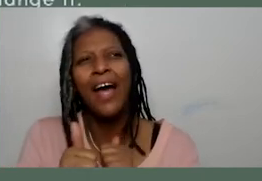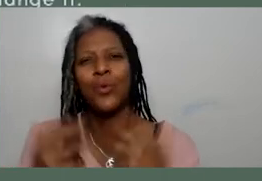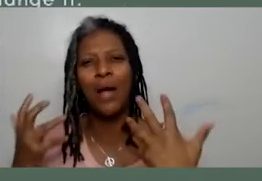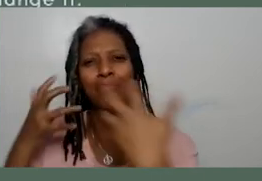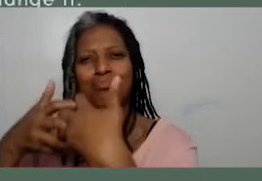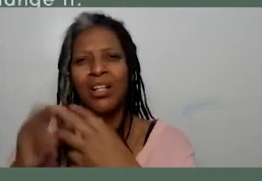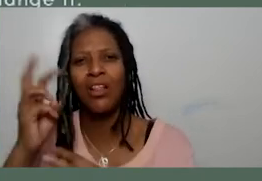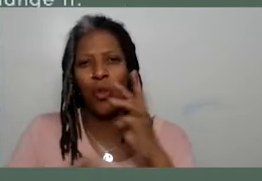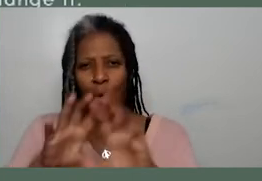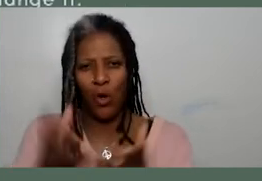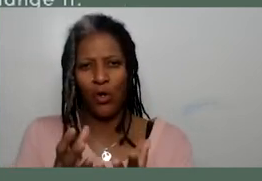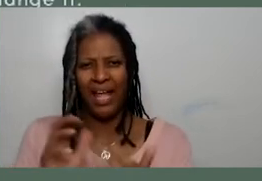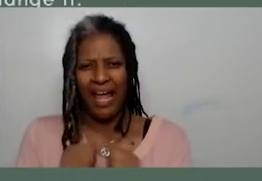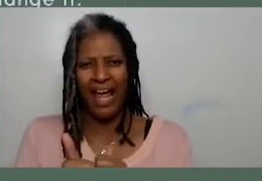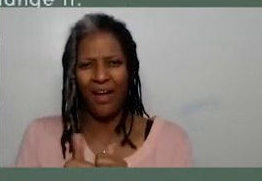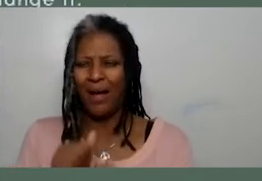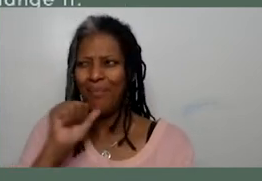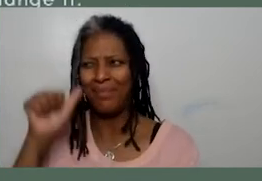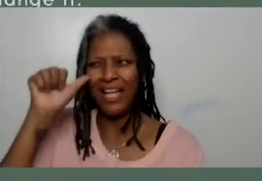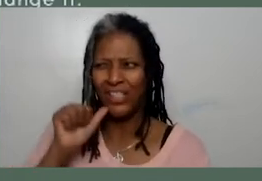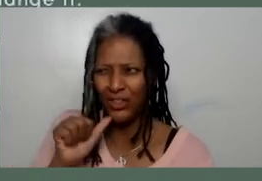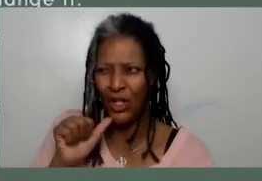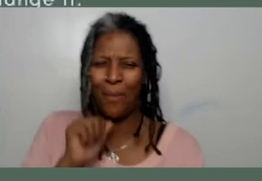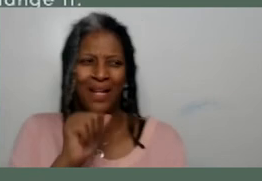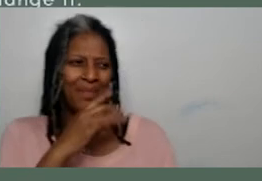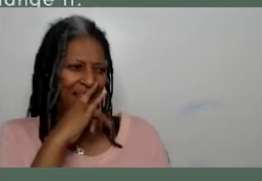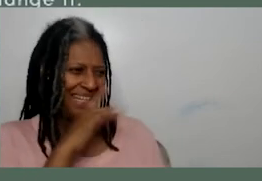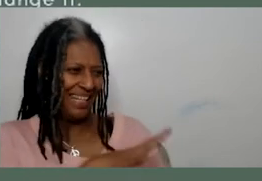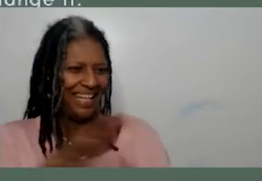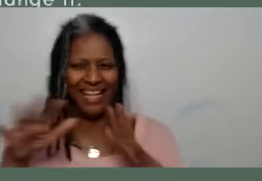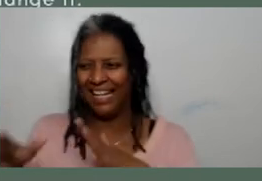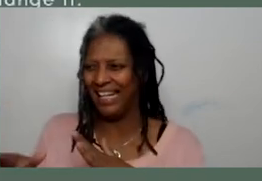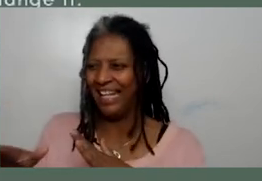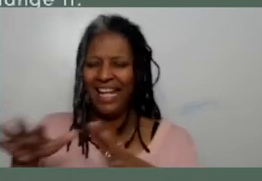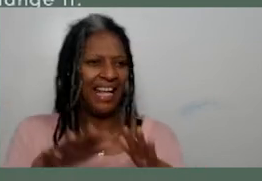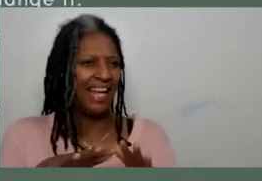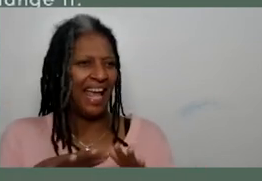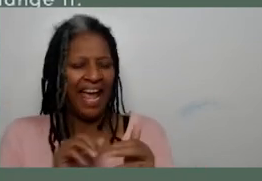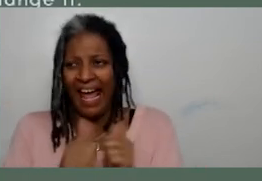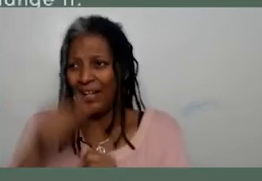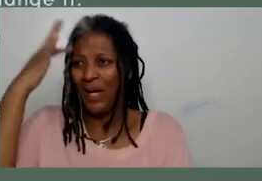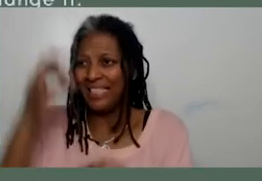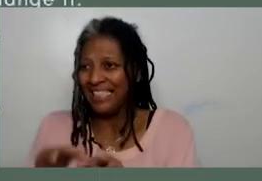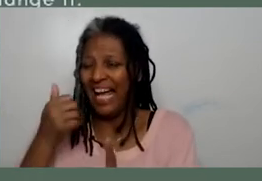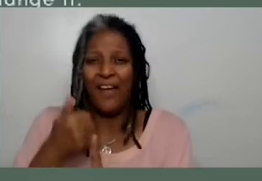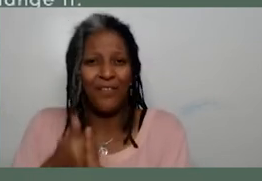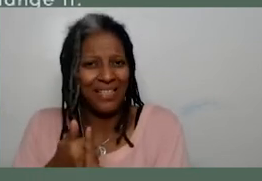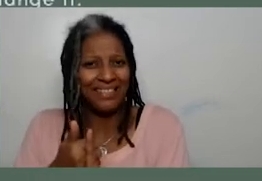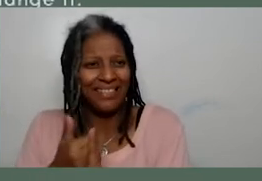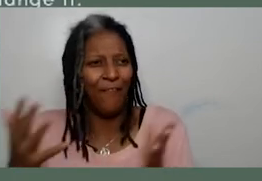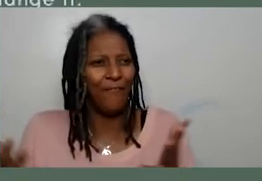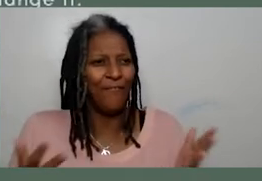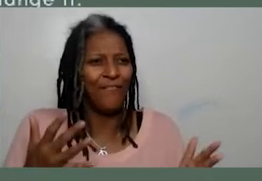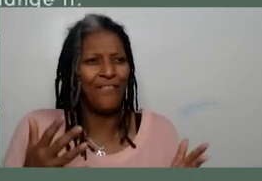really an adult yet, but I'm no longer a kid. How do I make my own decisions now in a safe way? How do I